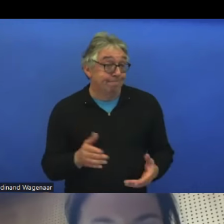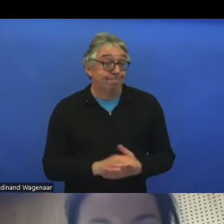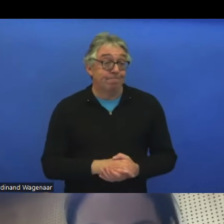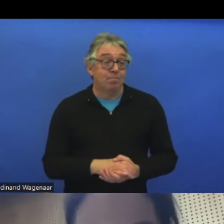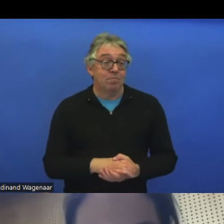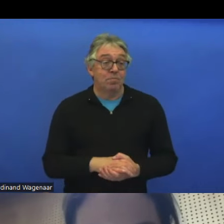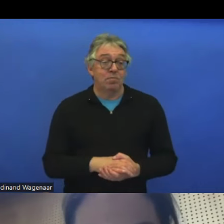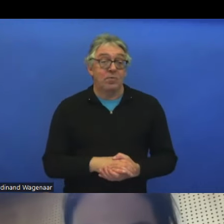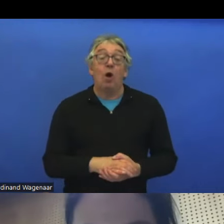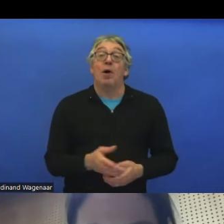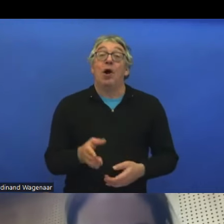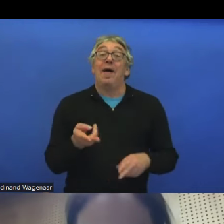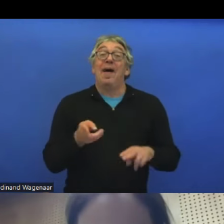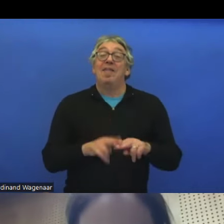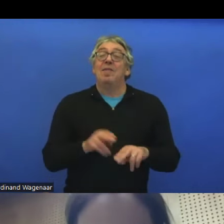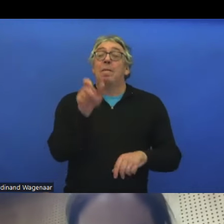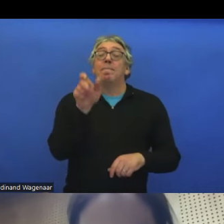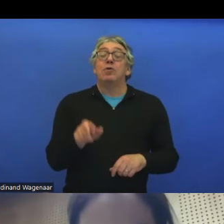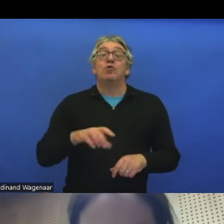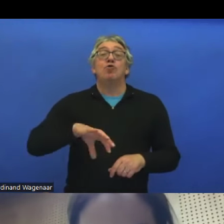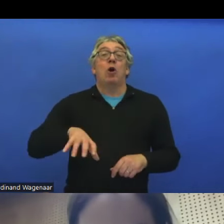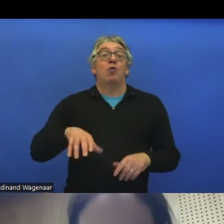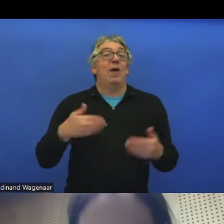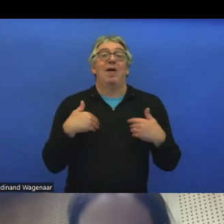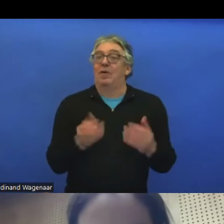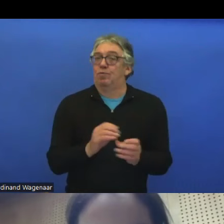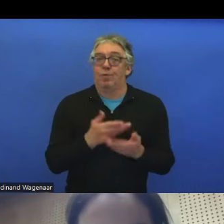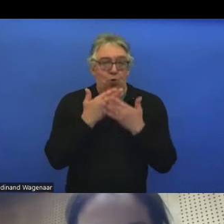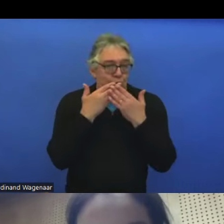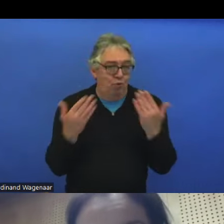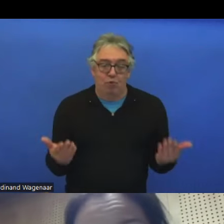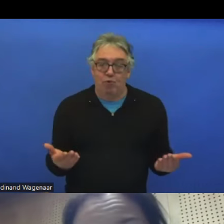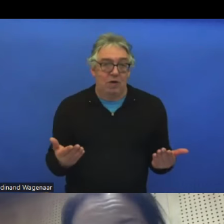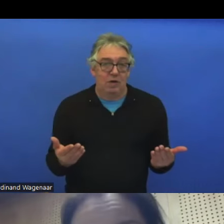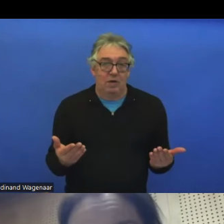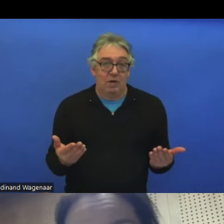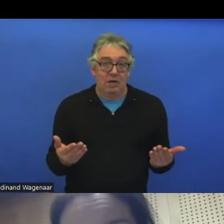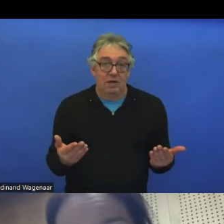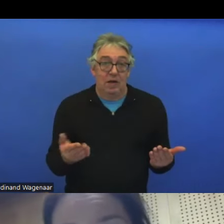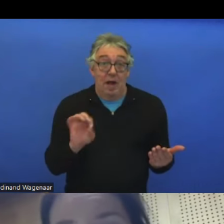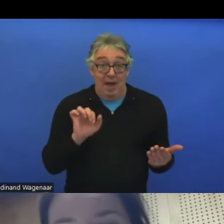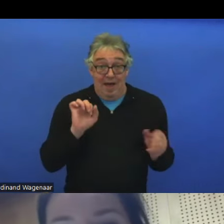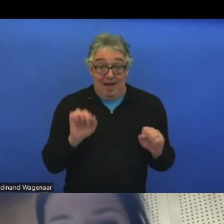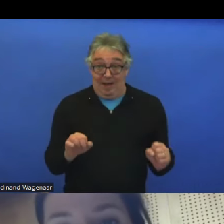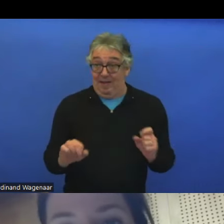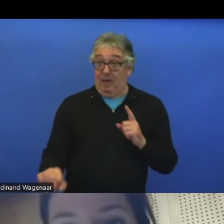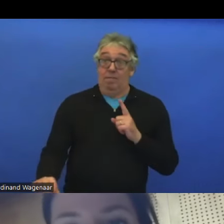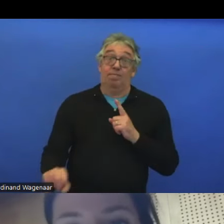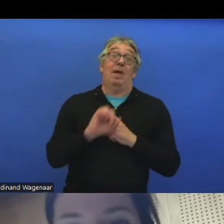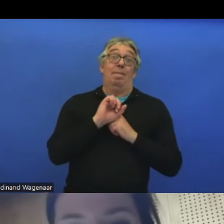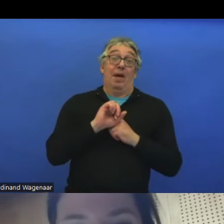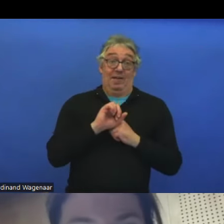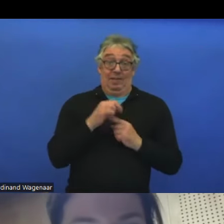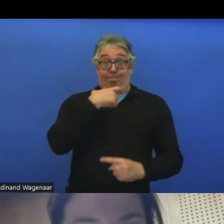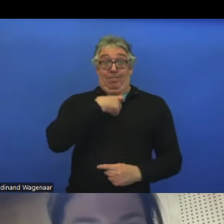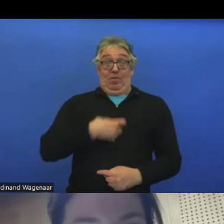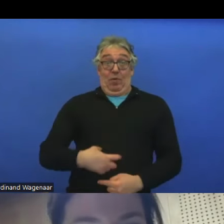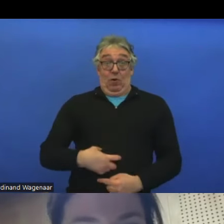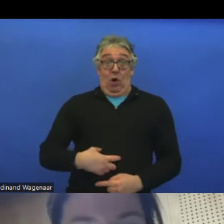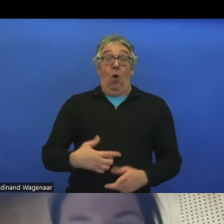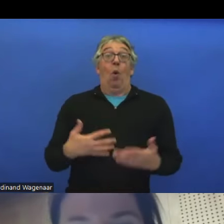So the effects of statelessness can fall both on the individual and society at